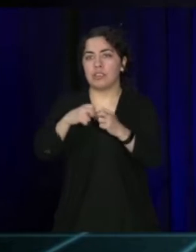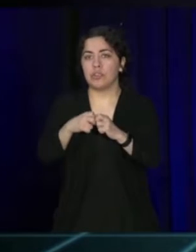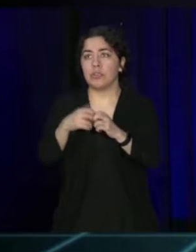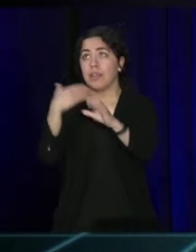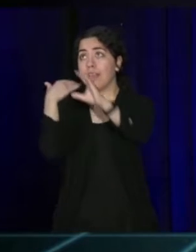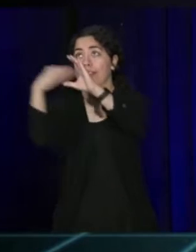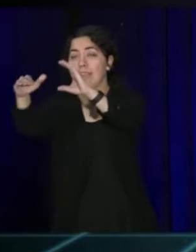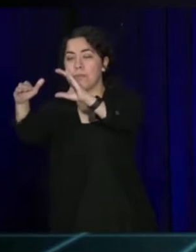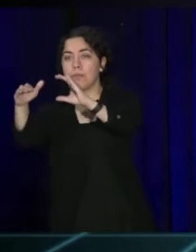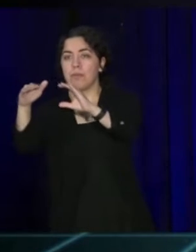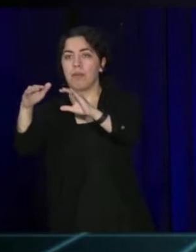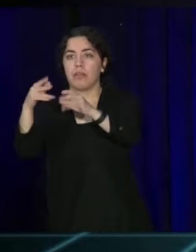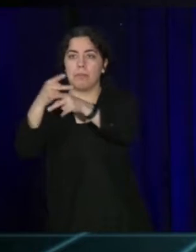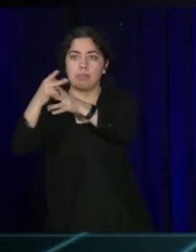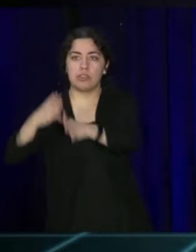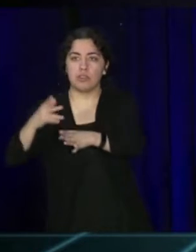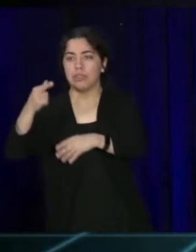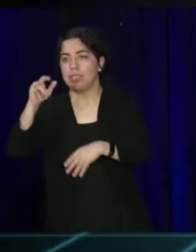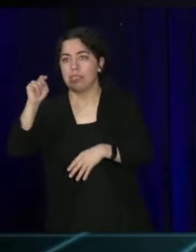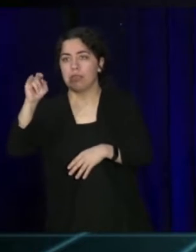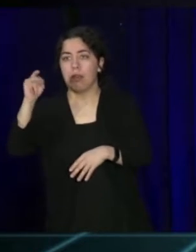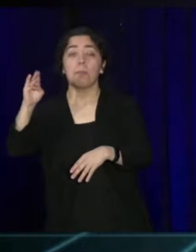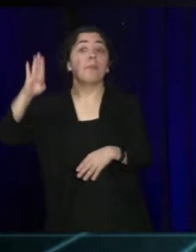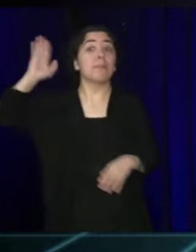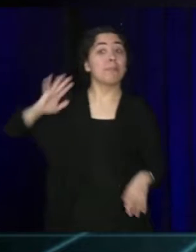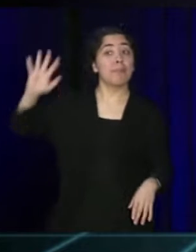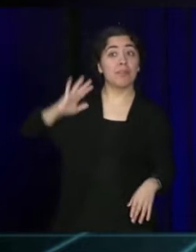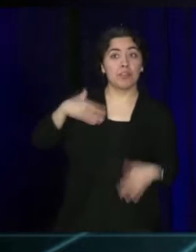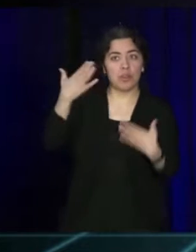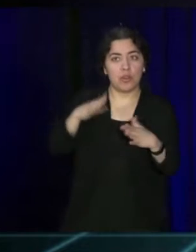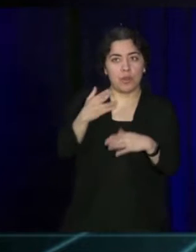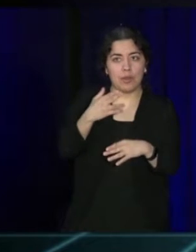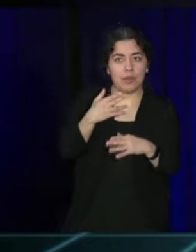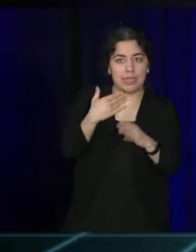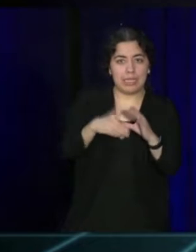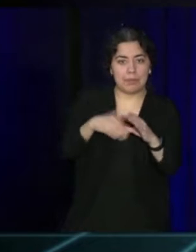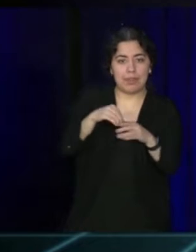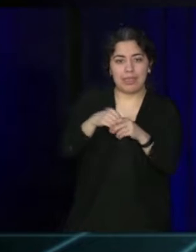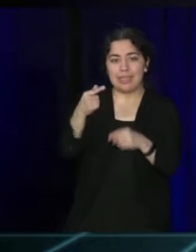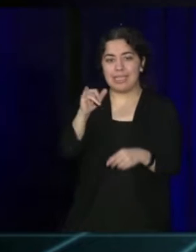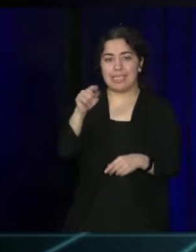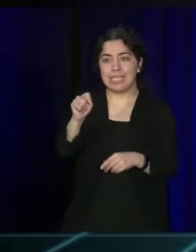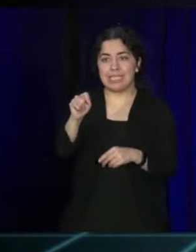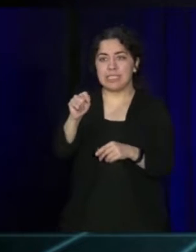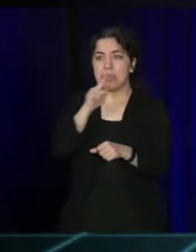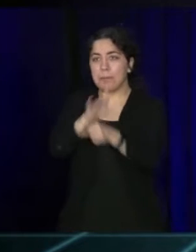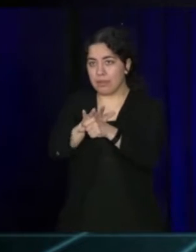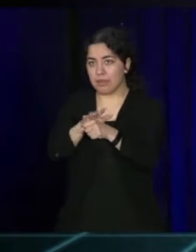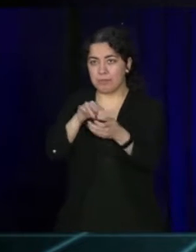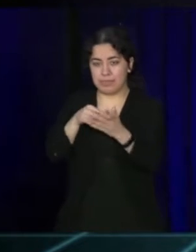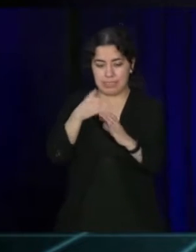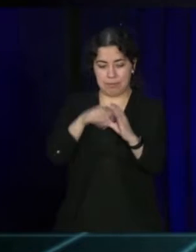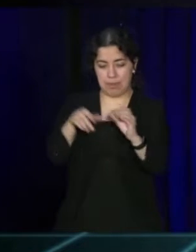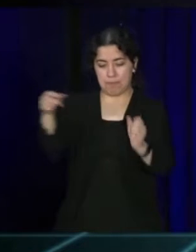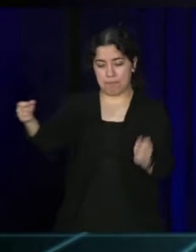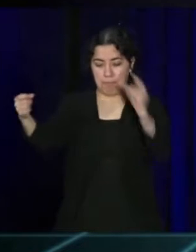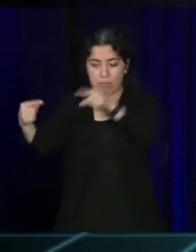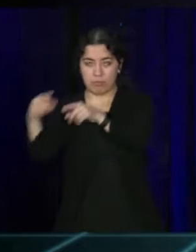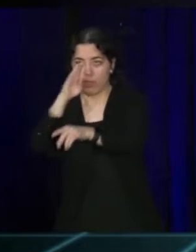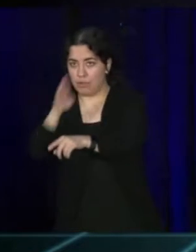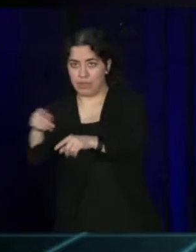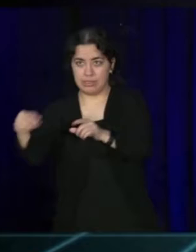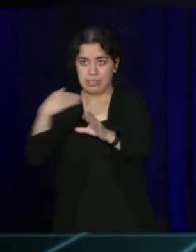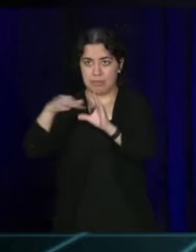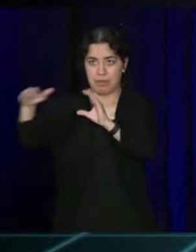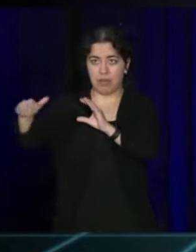on GitHub. Because back in the day, we didn't know our emails were in the Git commits, and you could just email directly. And also, I had no idea how to use issues, so